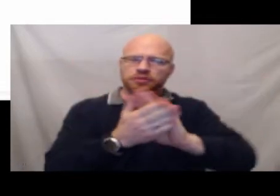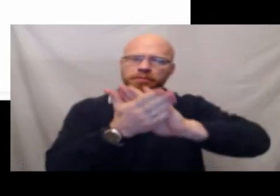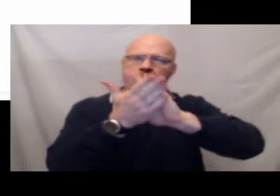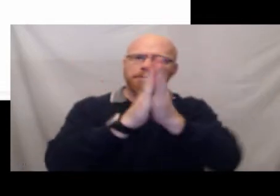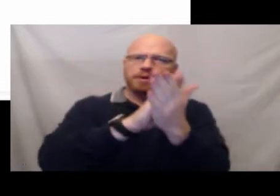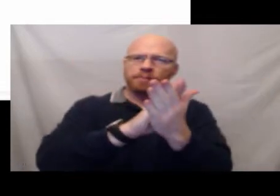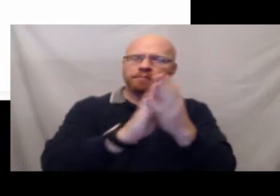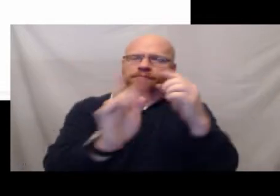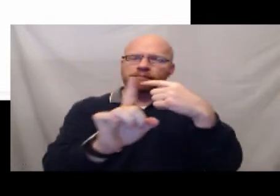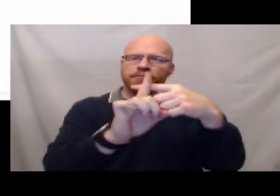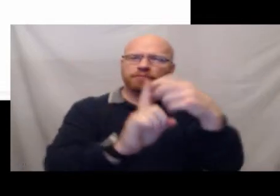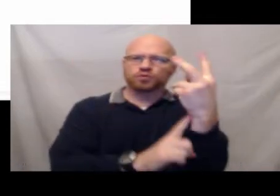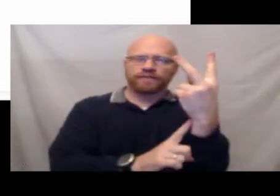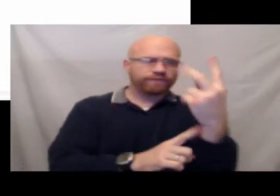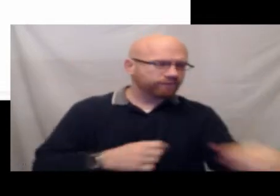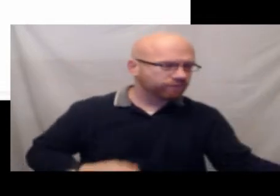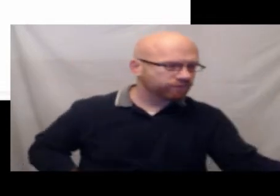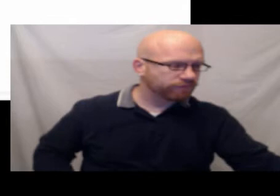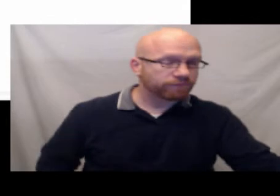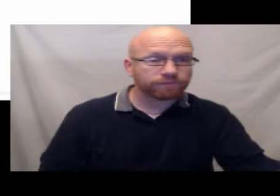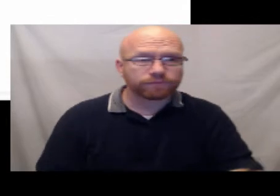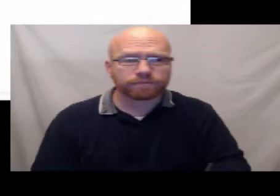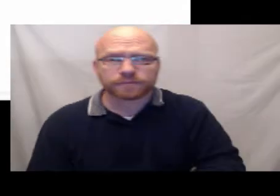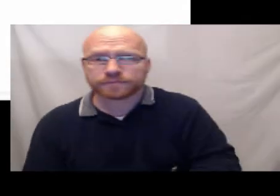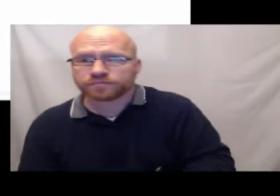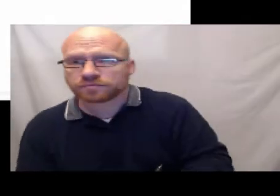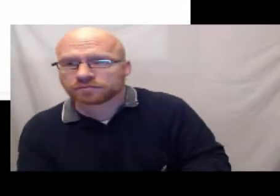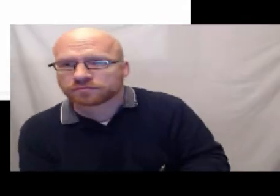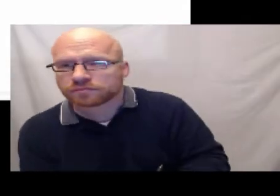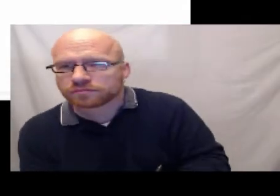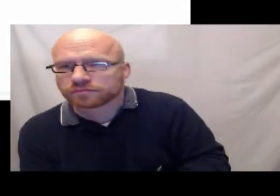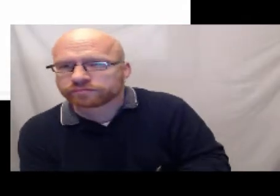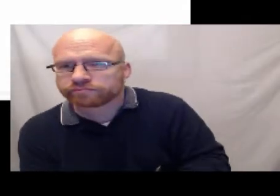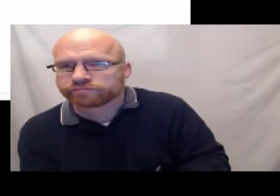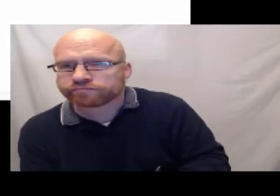We need to know or figure out which pair of numbers